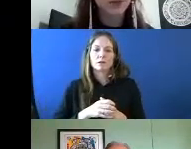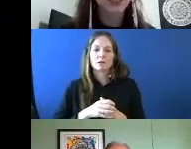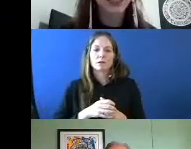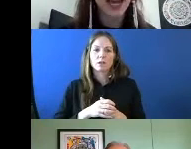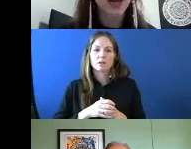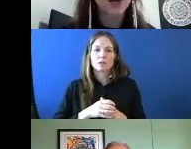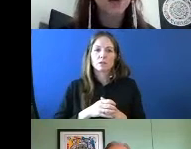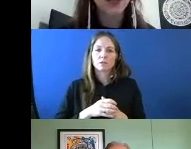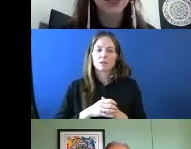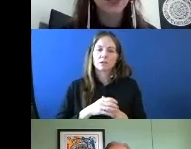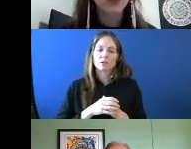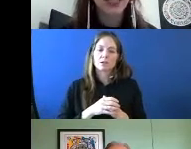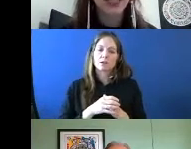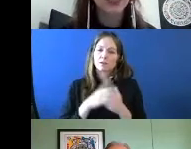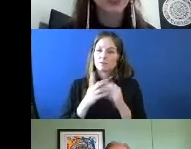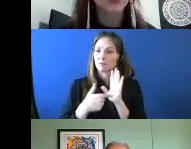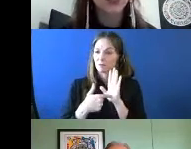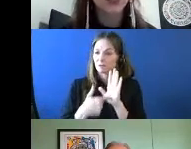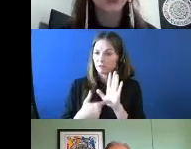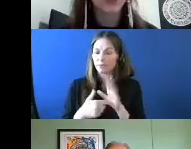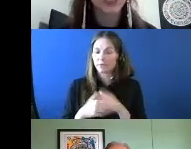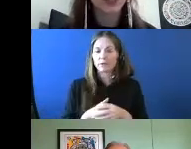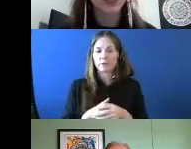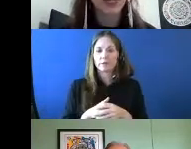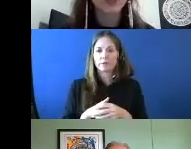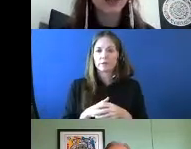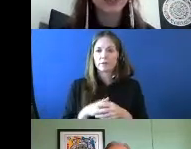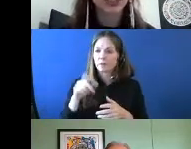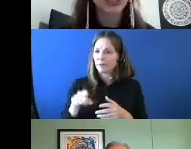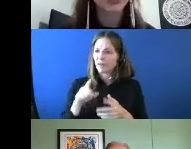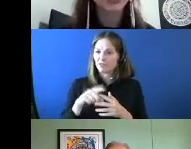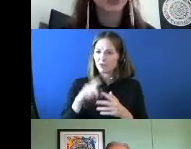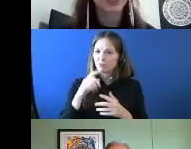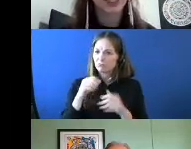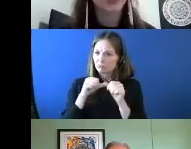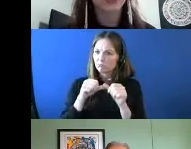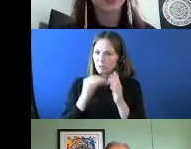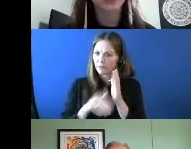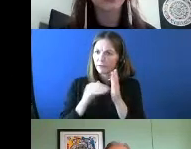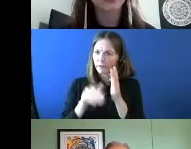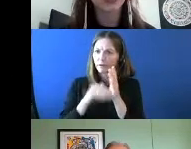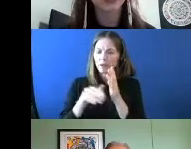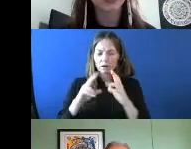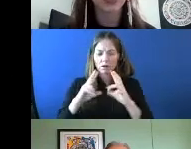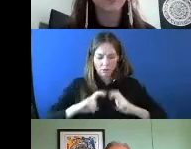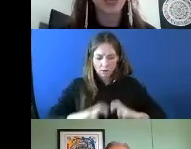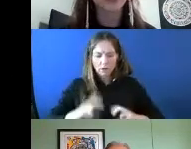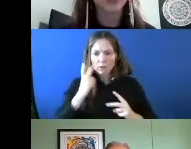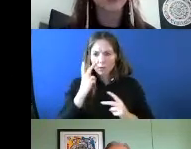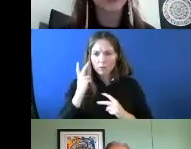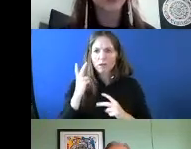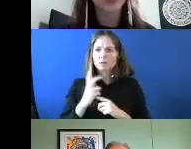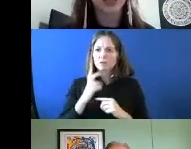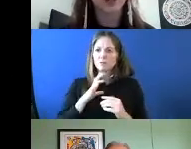about how we can continuously reflect on our power positions and how we can make research really